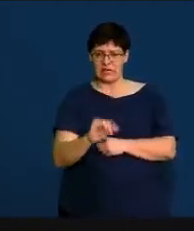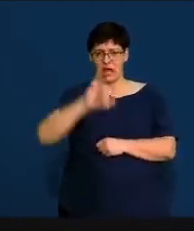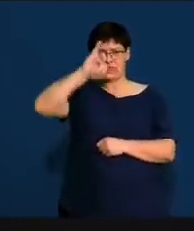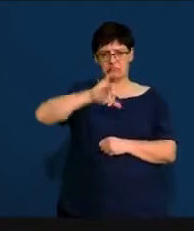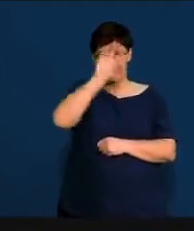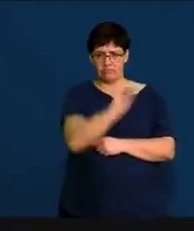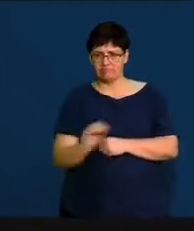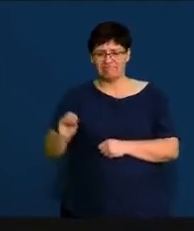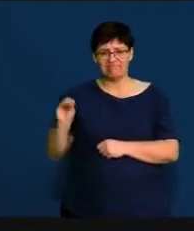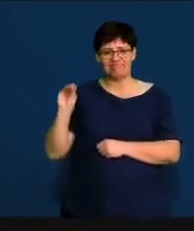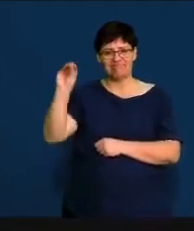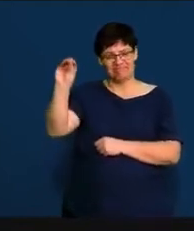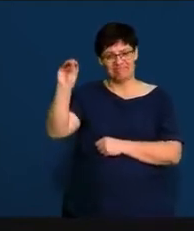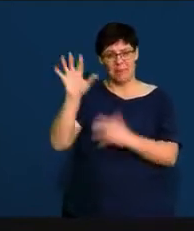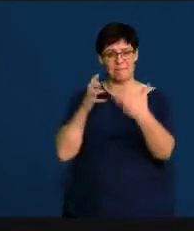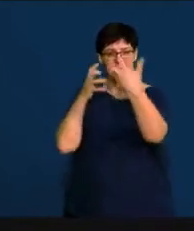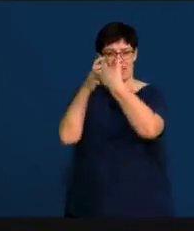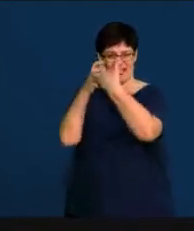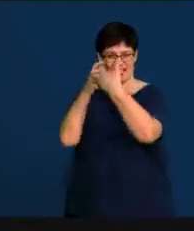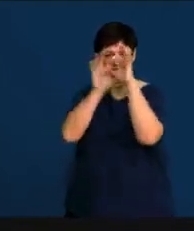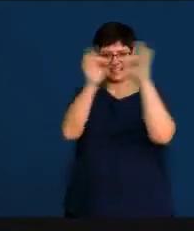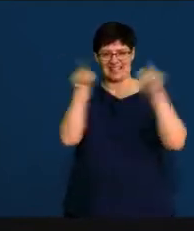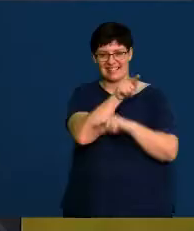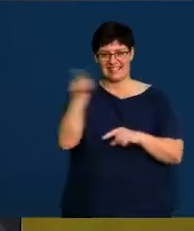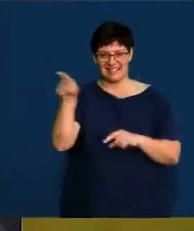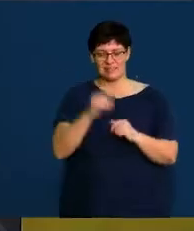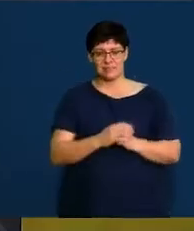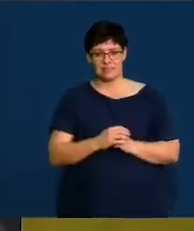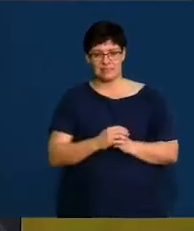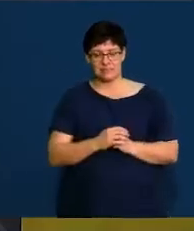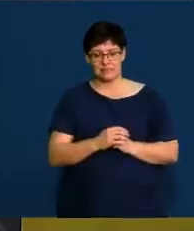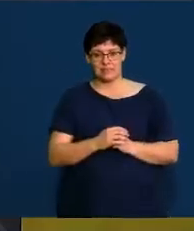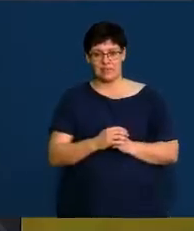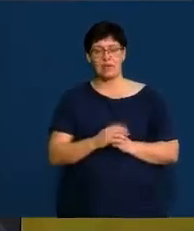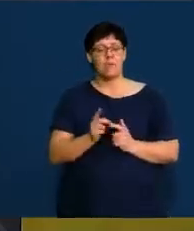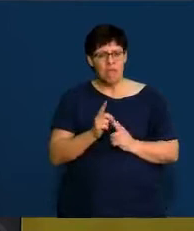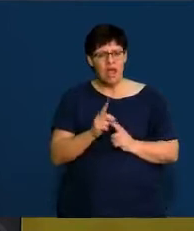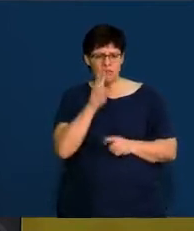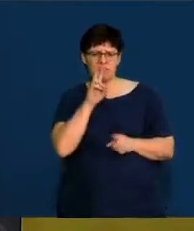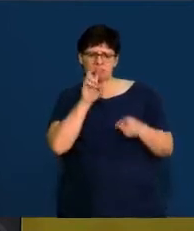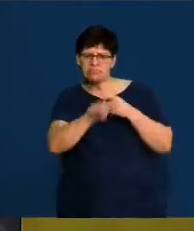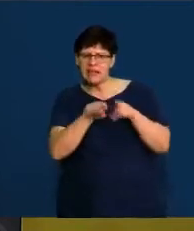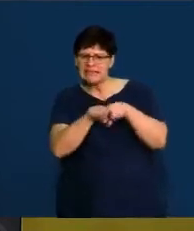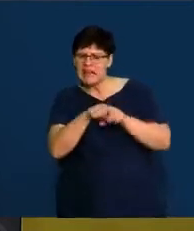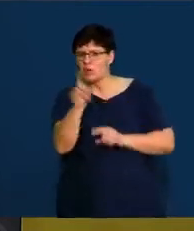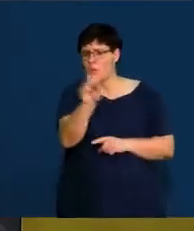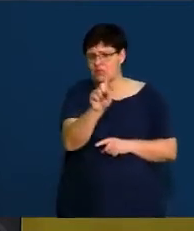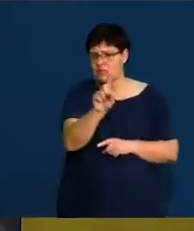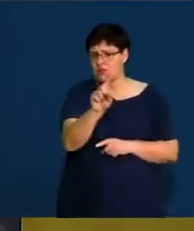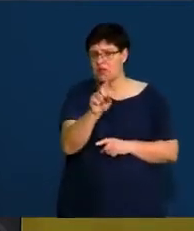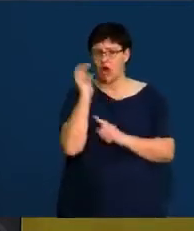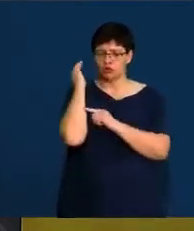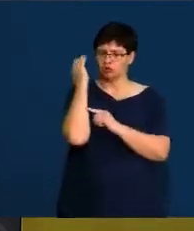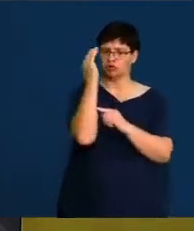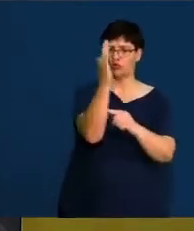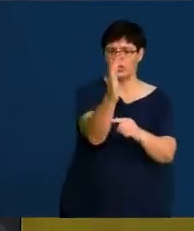D, the options matches the stem. Now, what are we examining? We are examining a row of trees